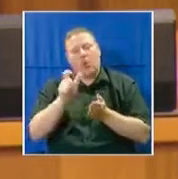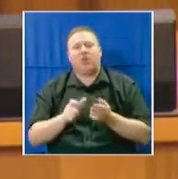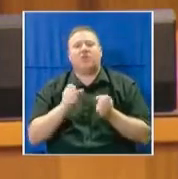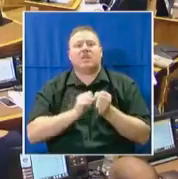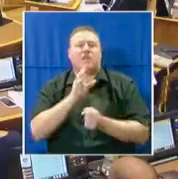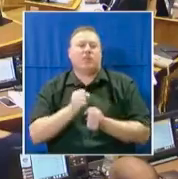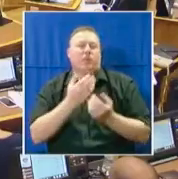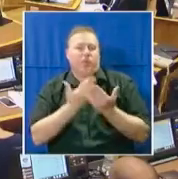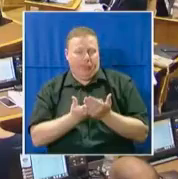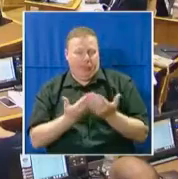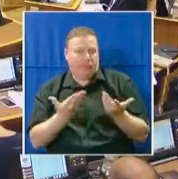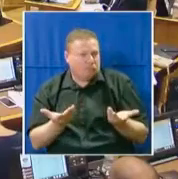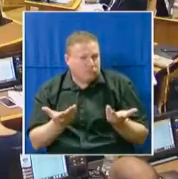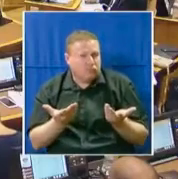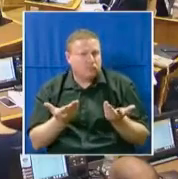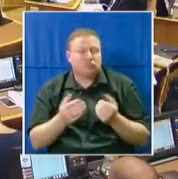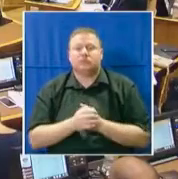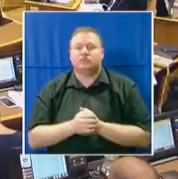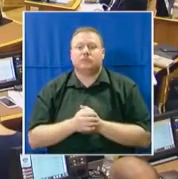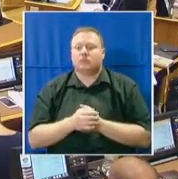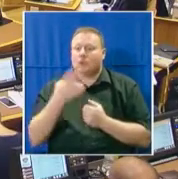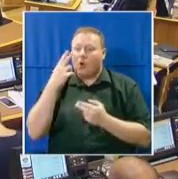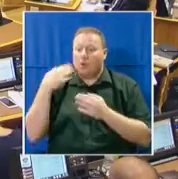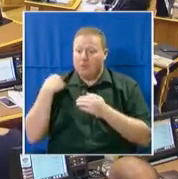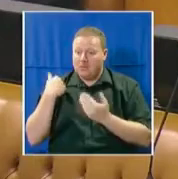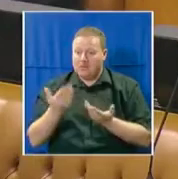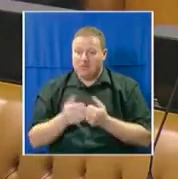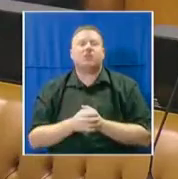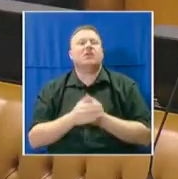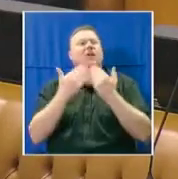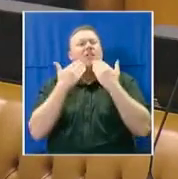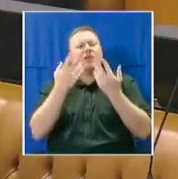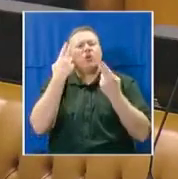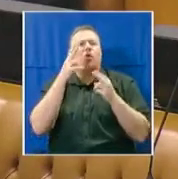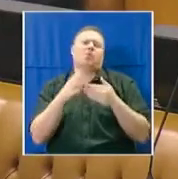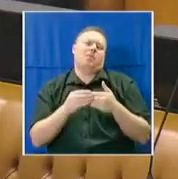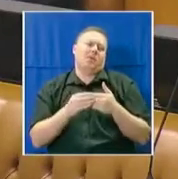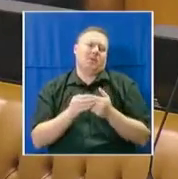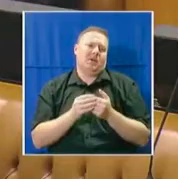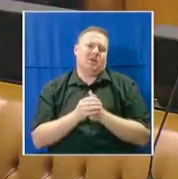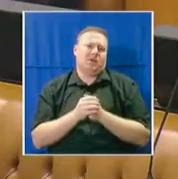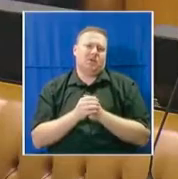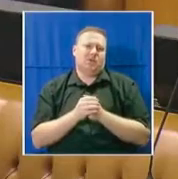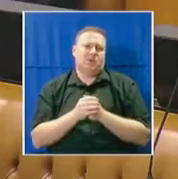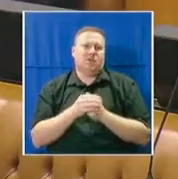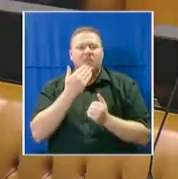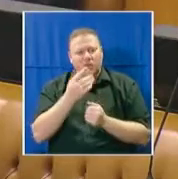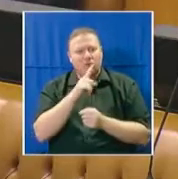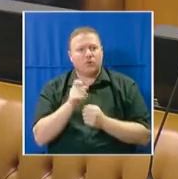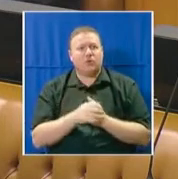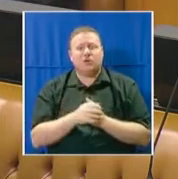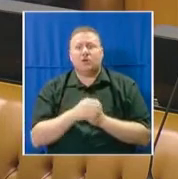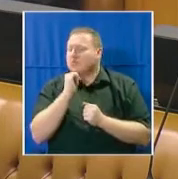Minister. Thank you, Honourable Member, and thanks for your question. It's not only the fair use which is being raised. There are a number